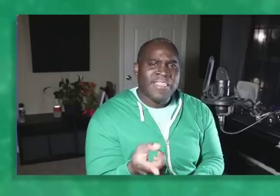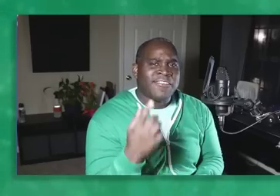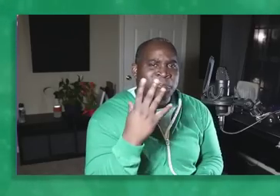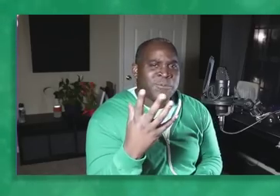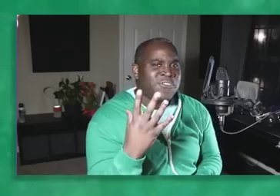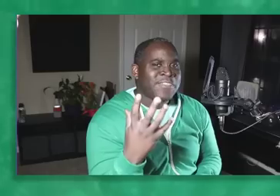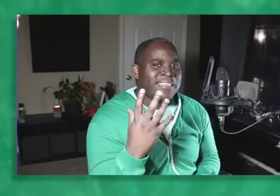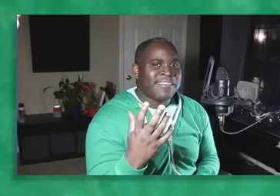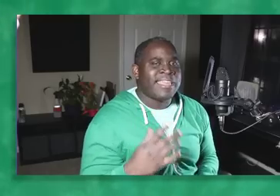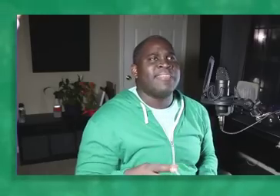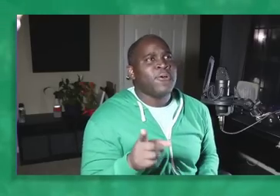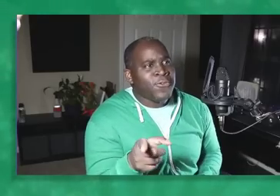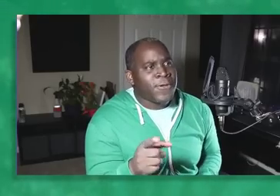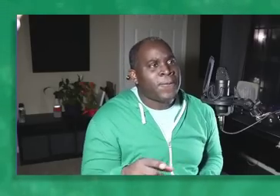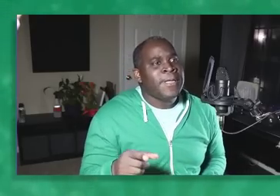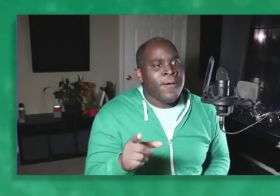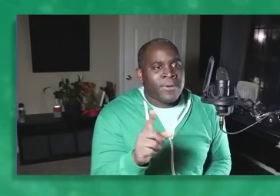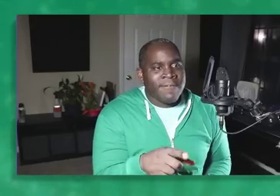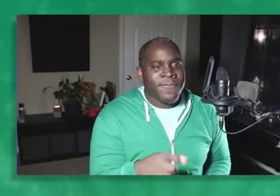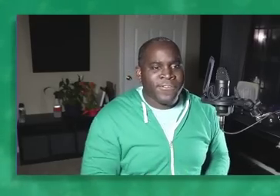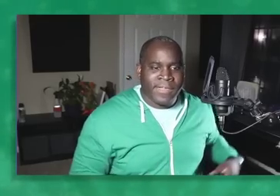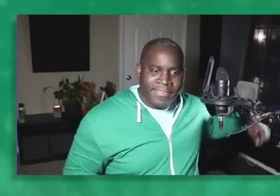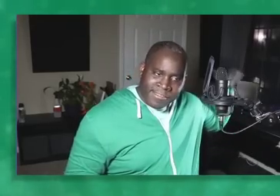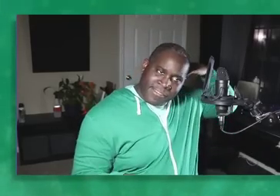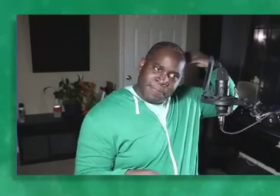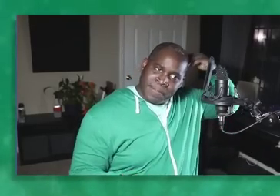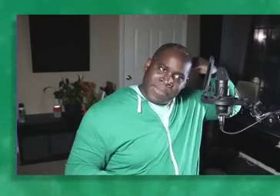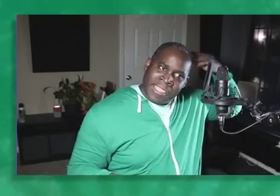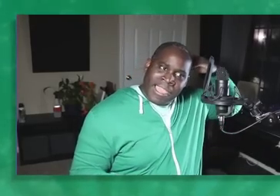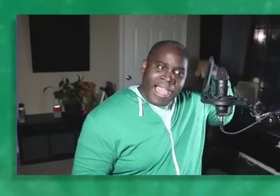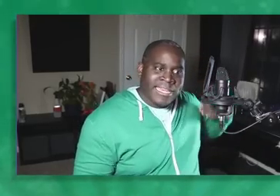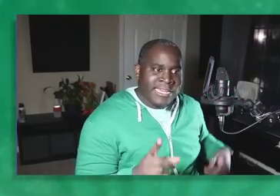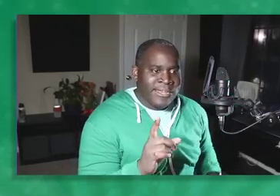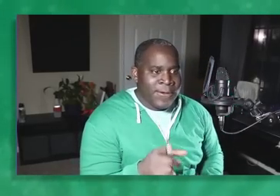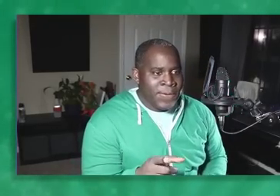Like she's like saying it. Also, when I first saw this,